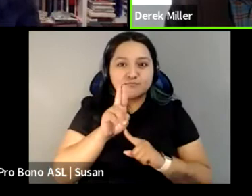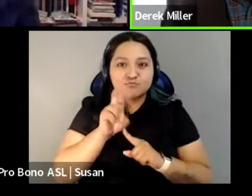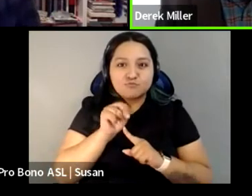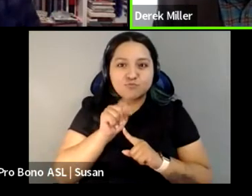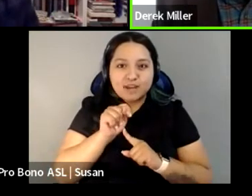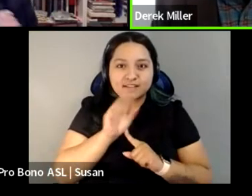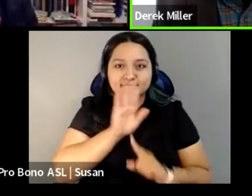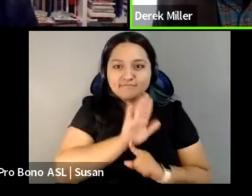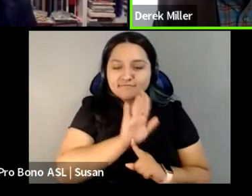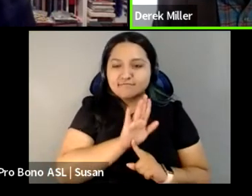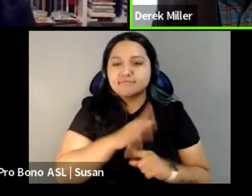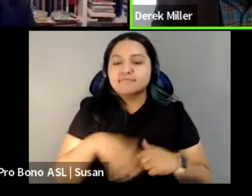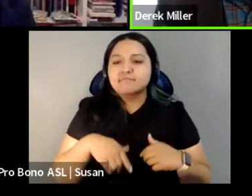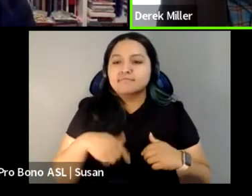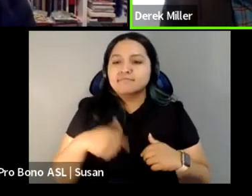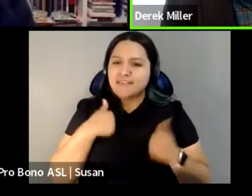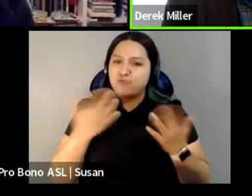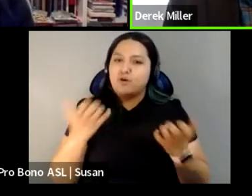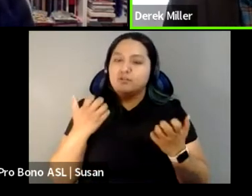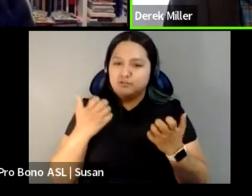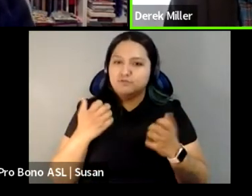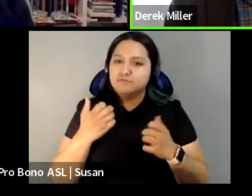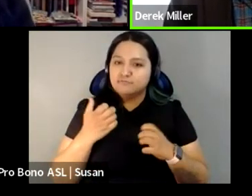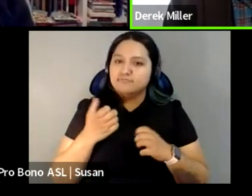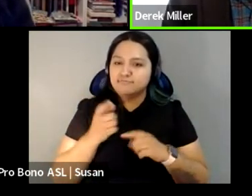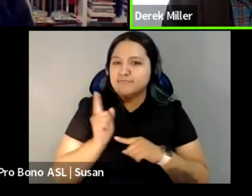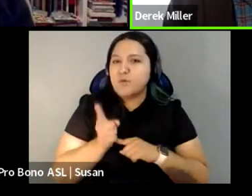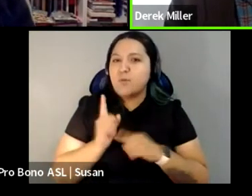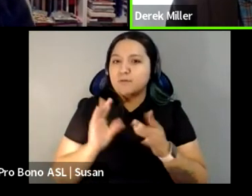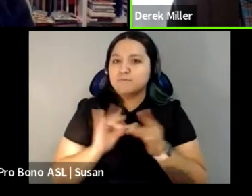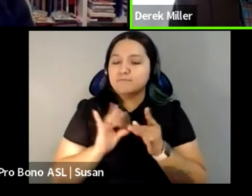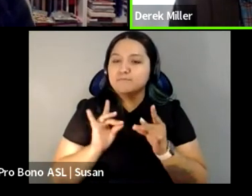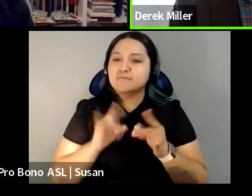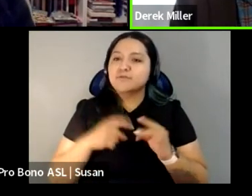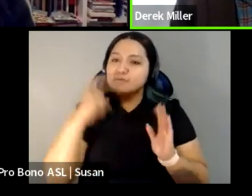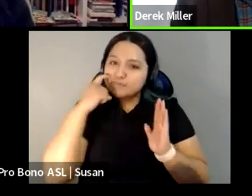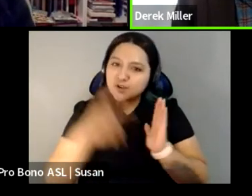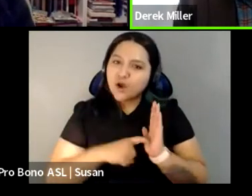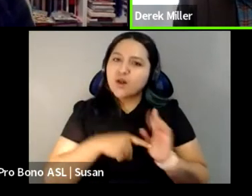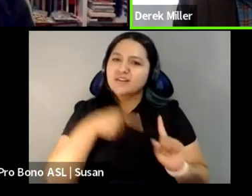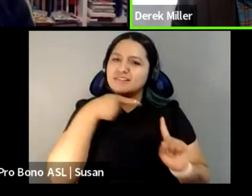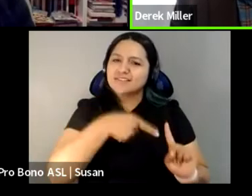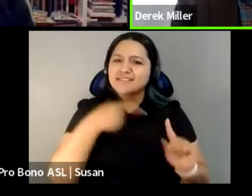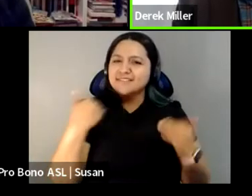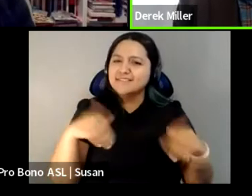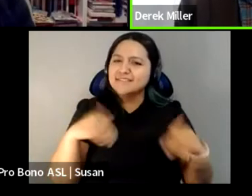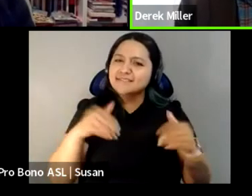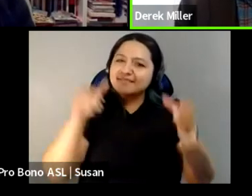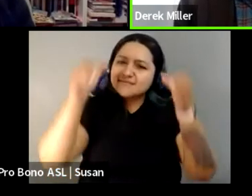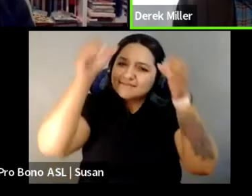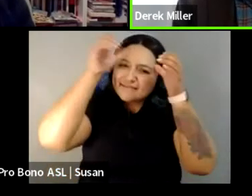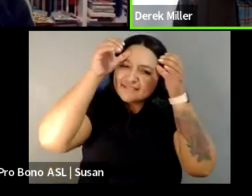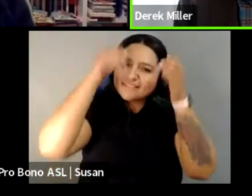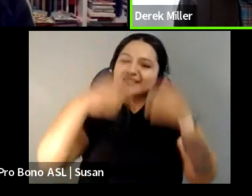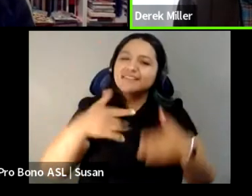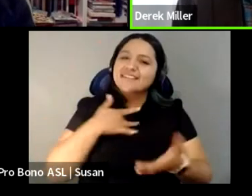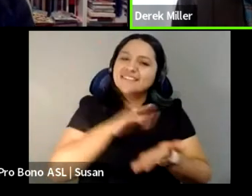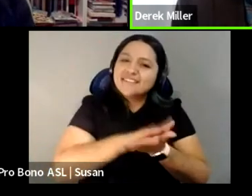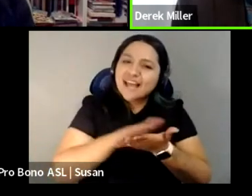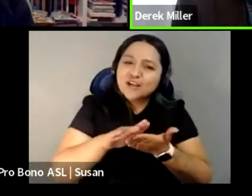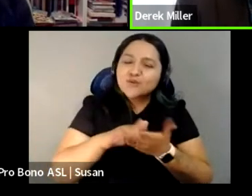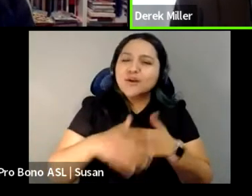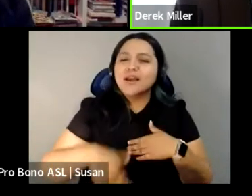I want to take time to acknowledge that you will not find a more generous, rigorous, knowledgeable, energetic, or